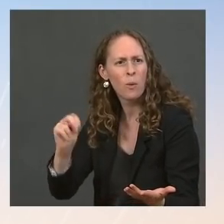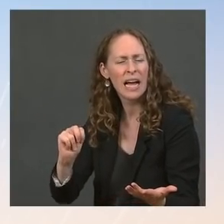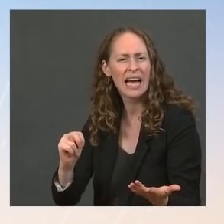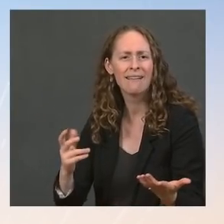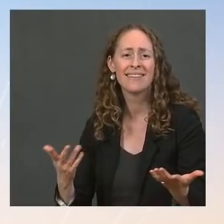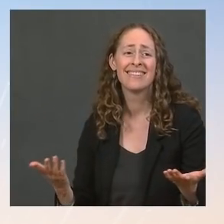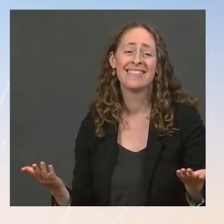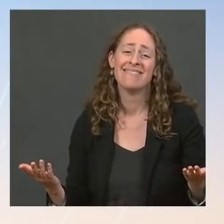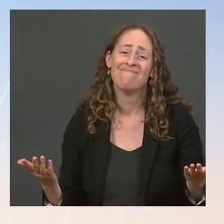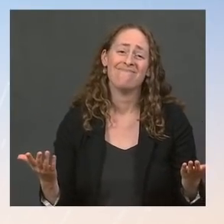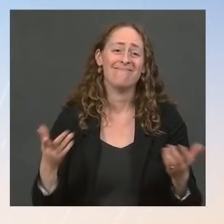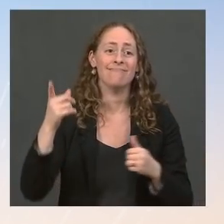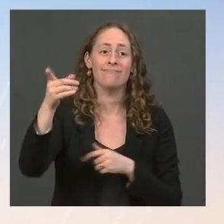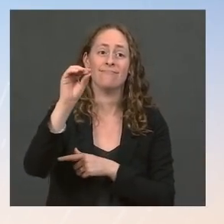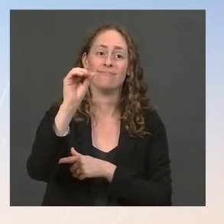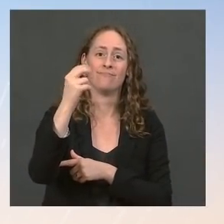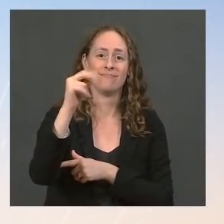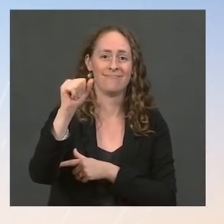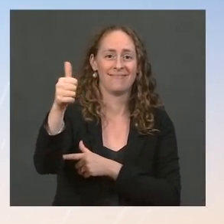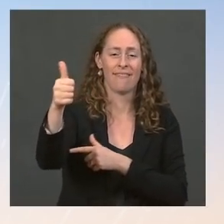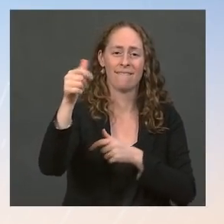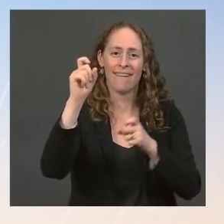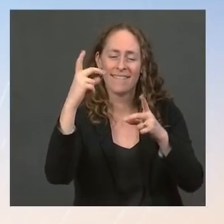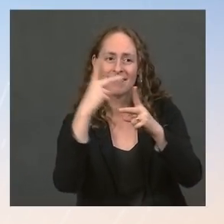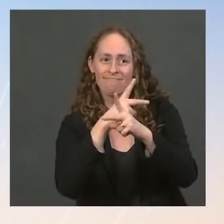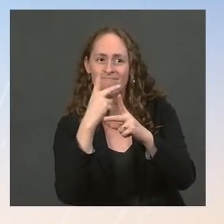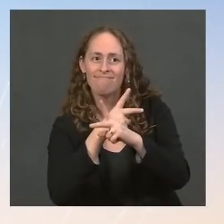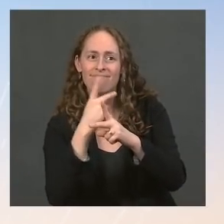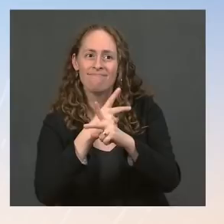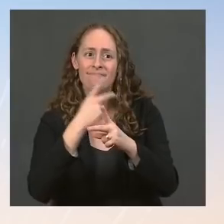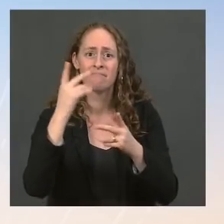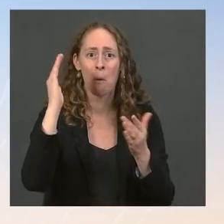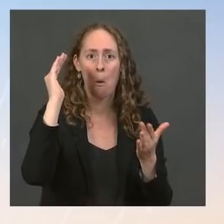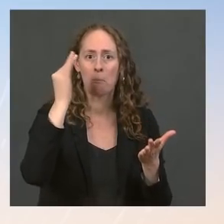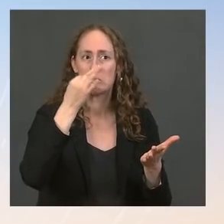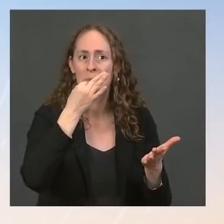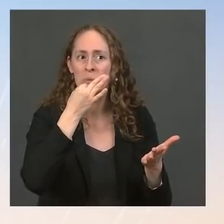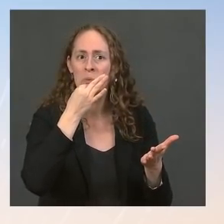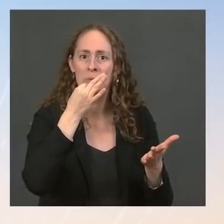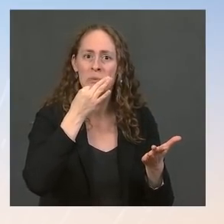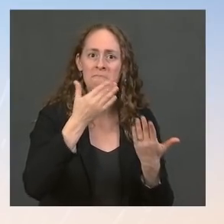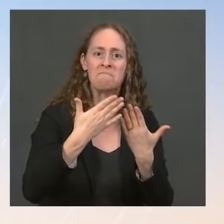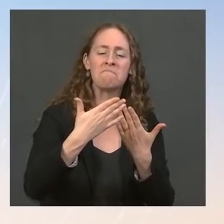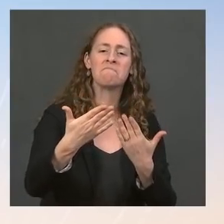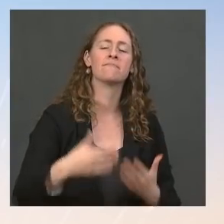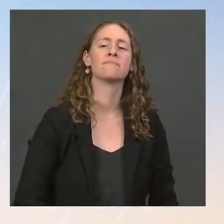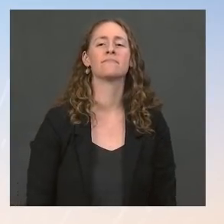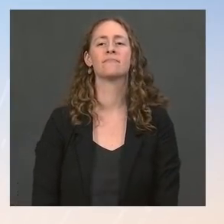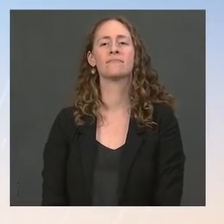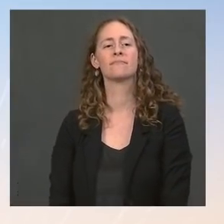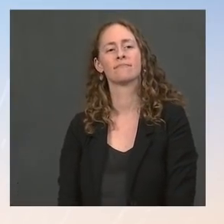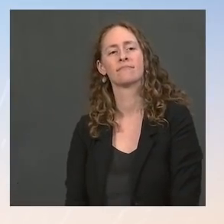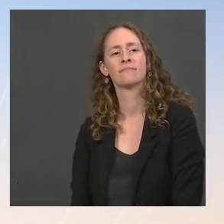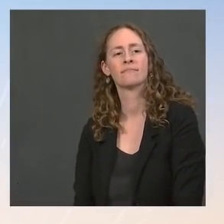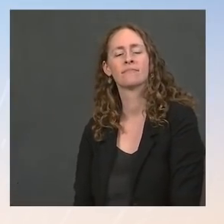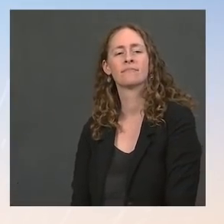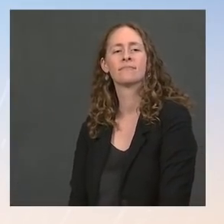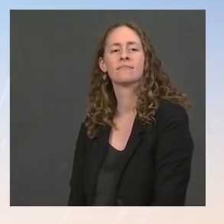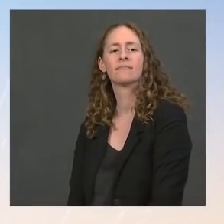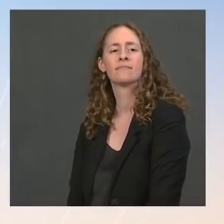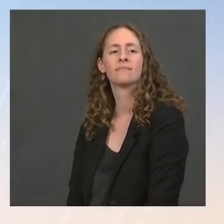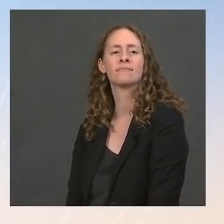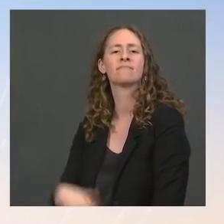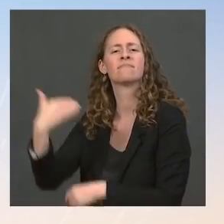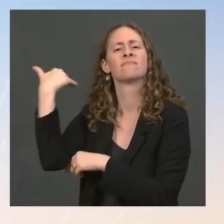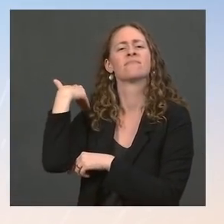working on them, but obviously, hopefully we'll know more in the coming weeks. And I have a question on the governor's race. When the president's